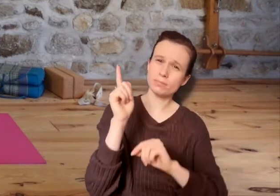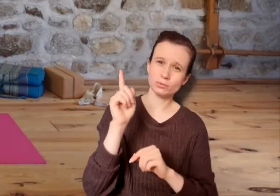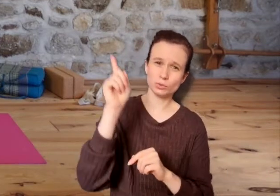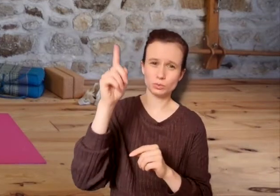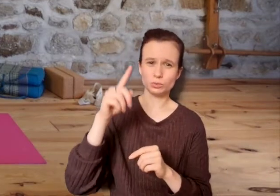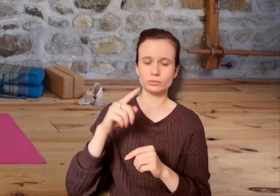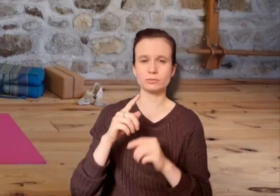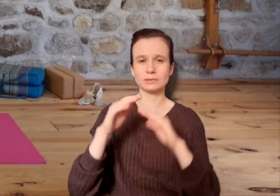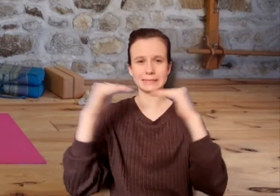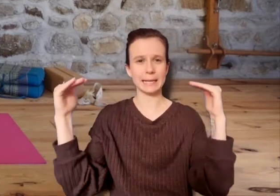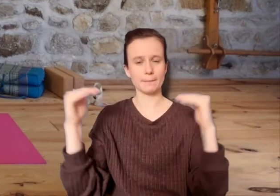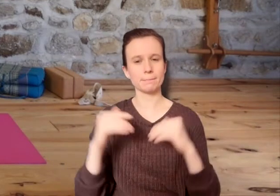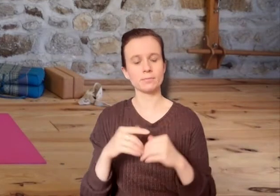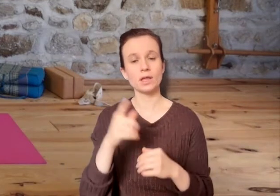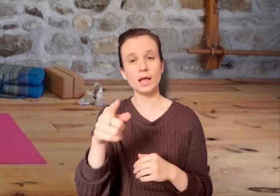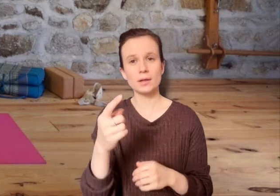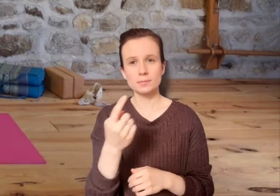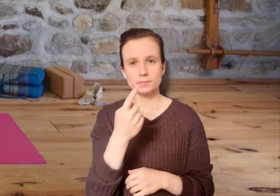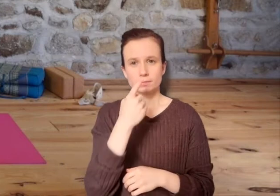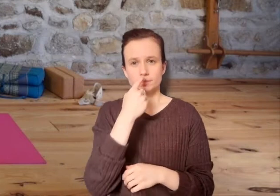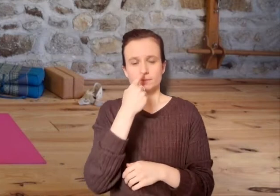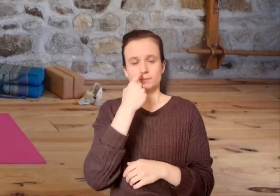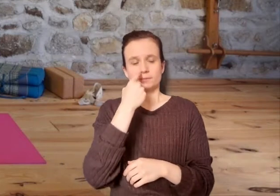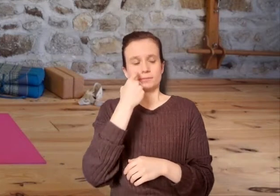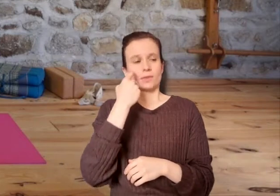Again, always breathing in through the nose